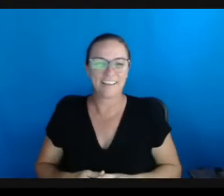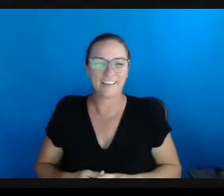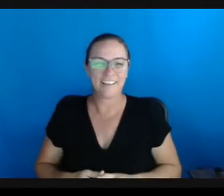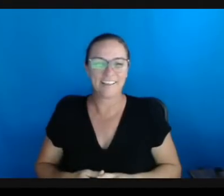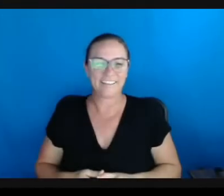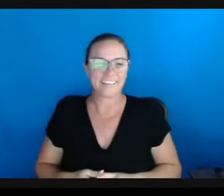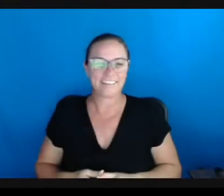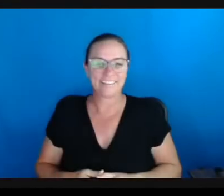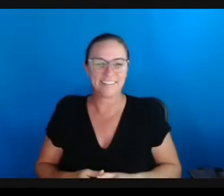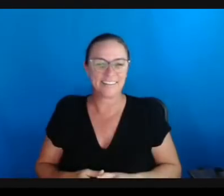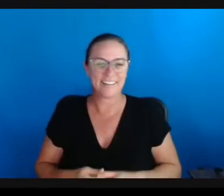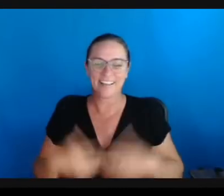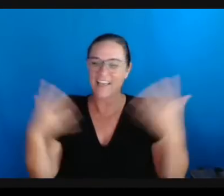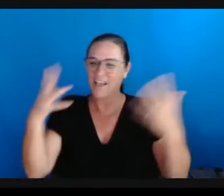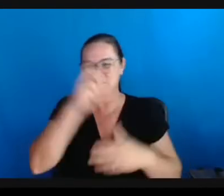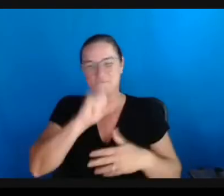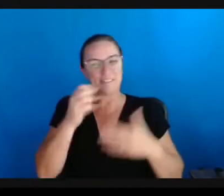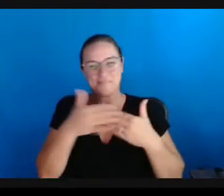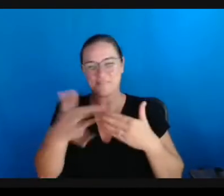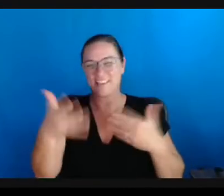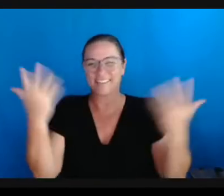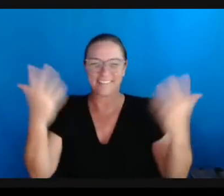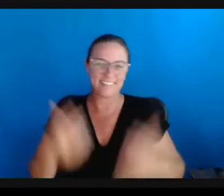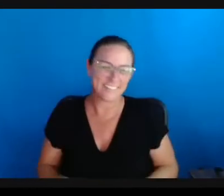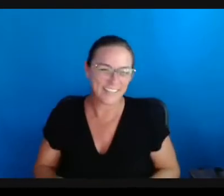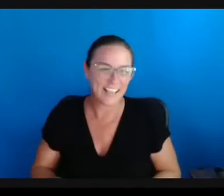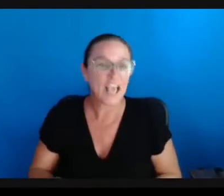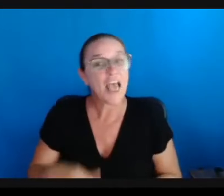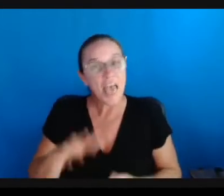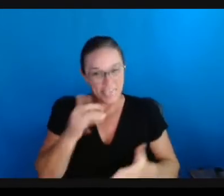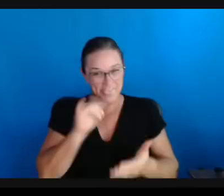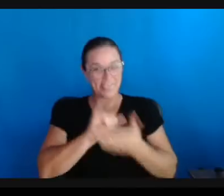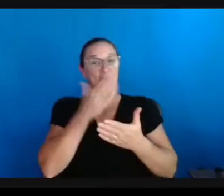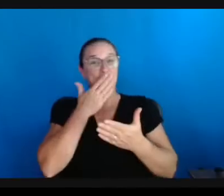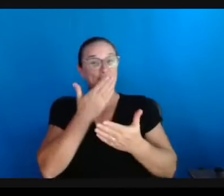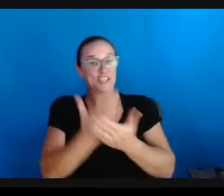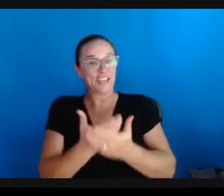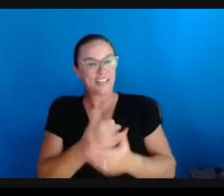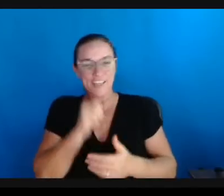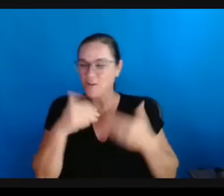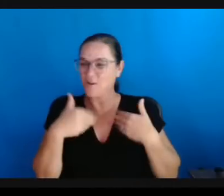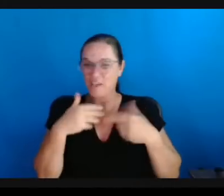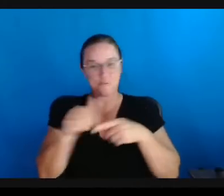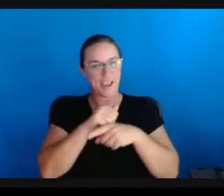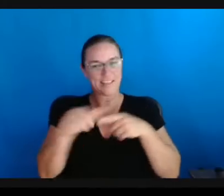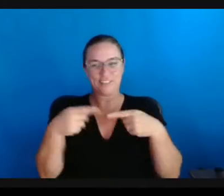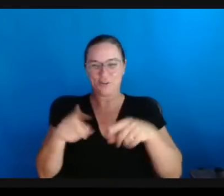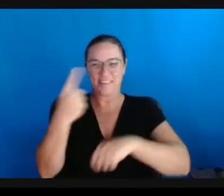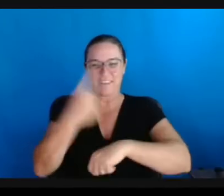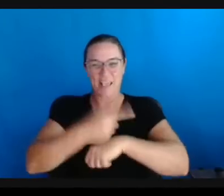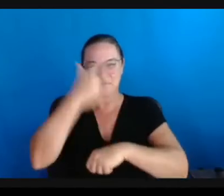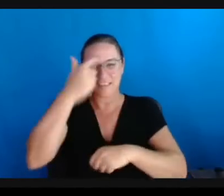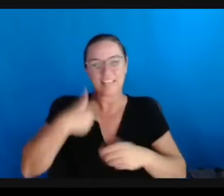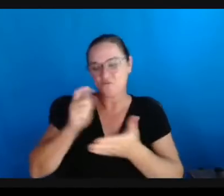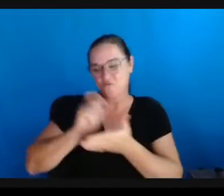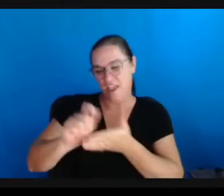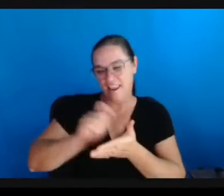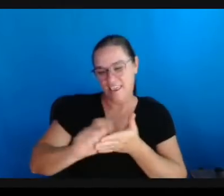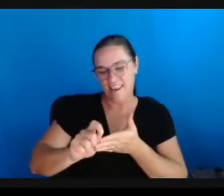I missed nice. That was good. That was good. You don't get any practice during the day. Since I'm the one that writes it,